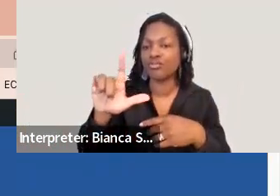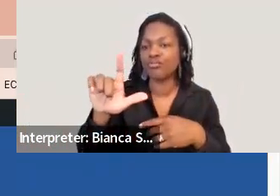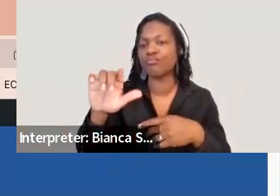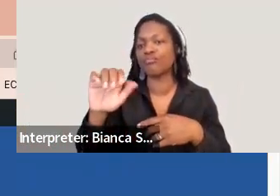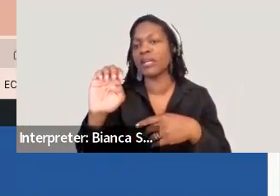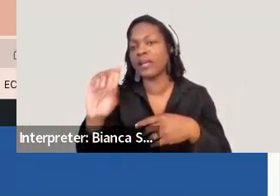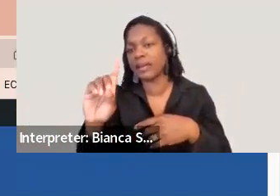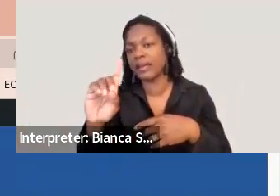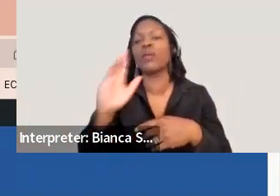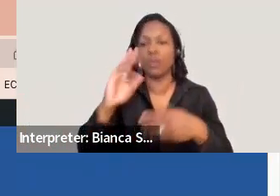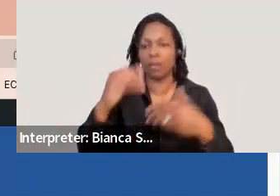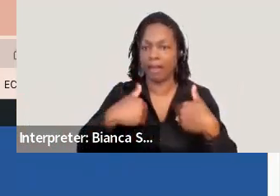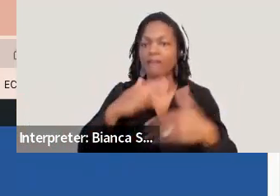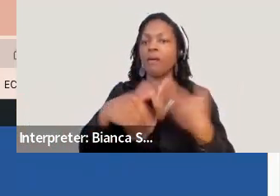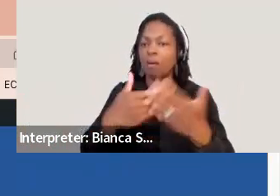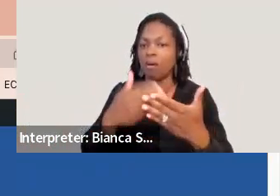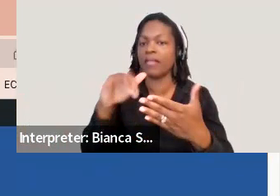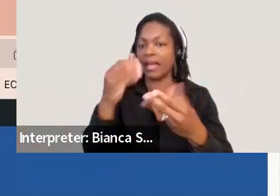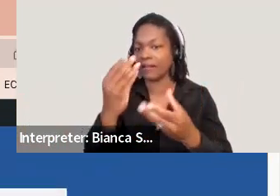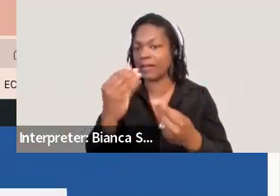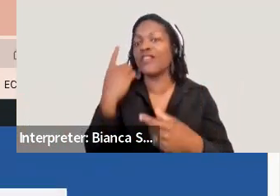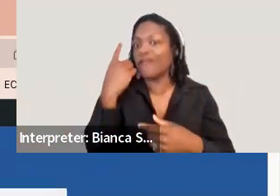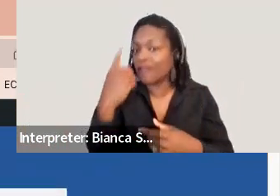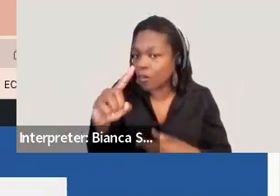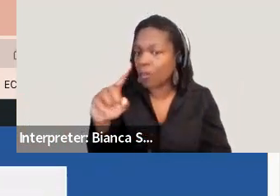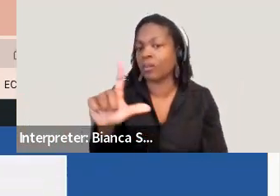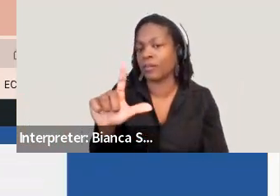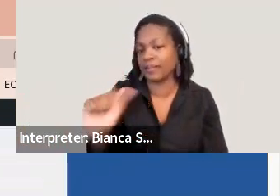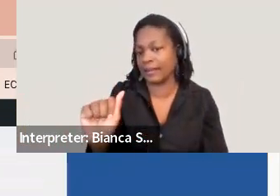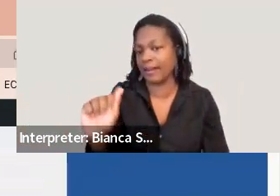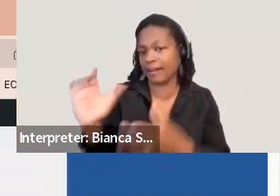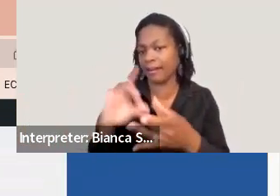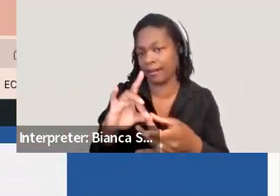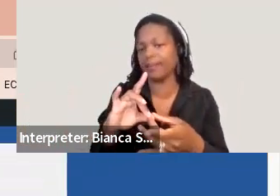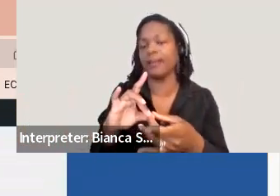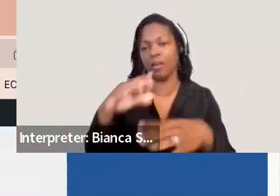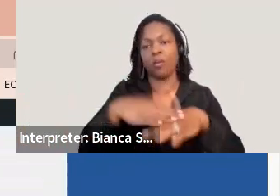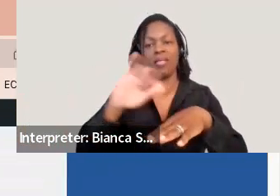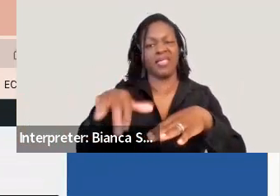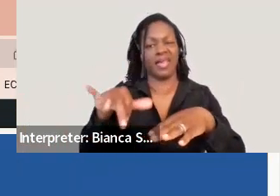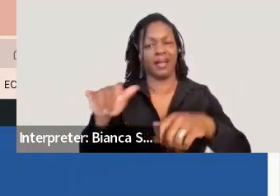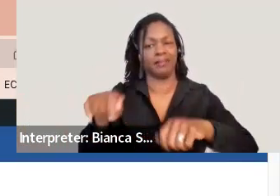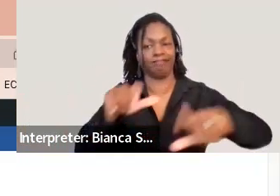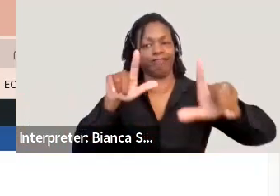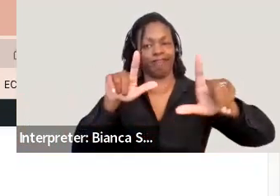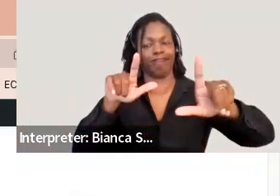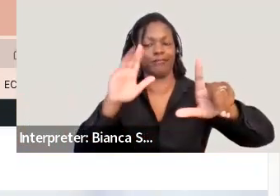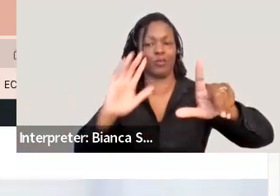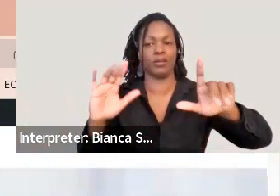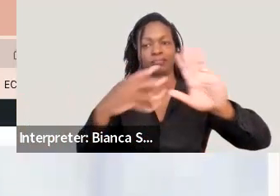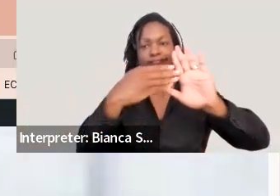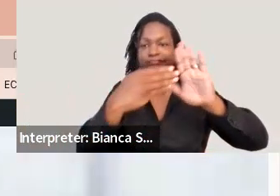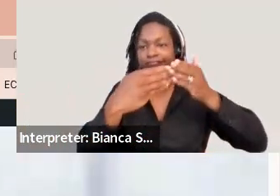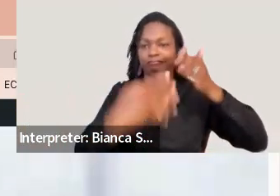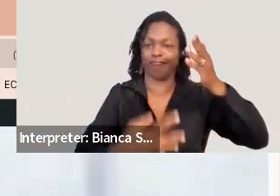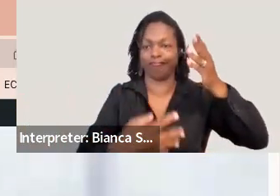specific information in that if you go from this page. So So yeah, there's all of these things, but what I want to